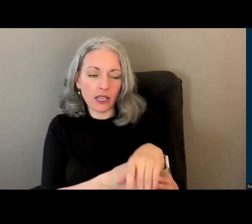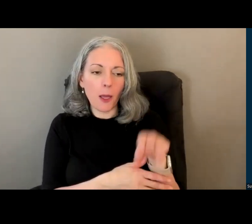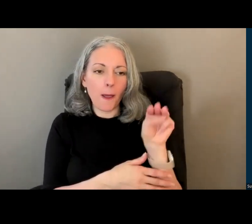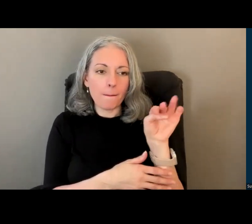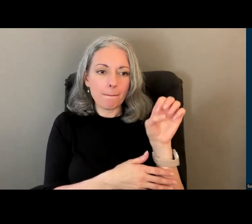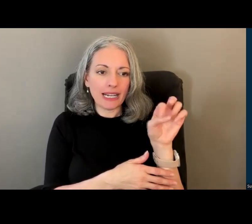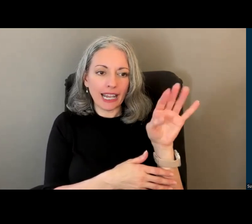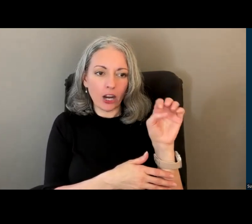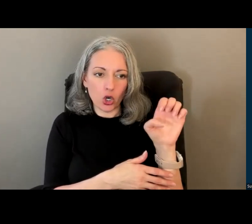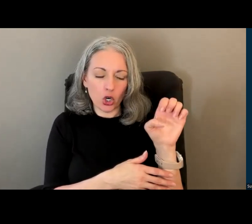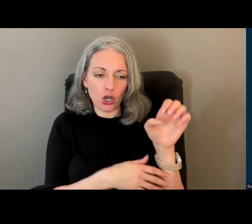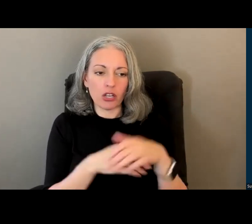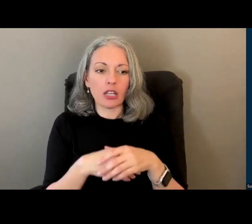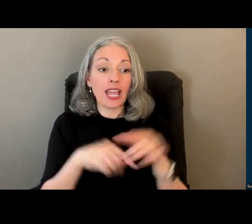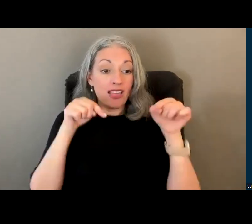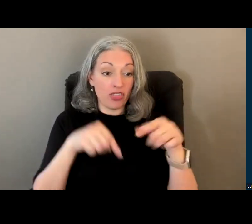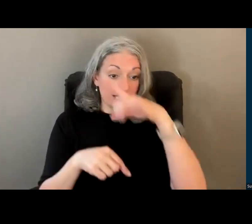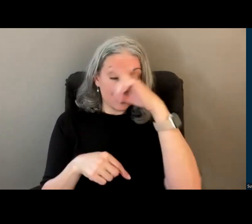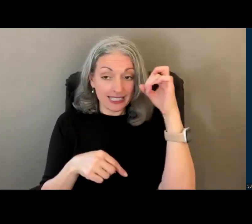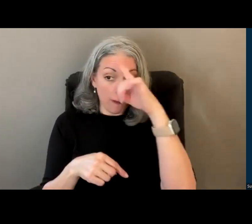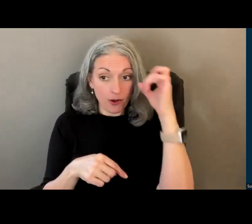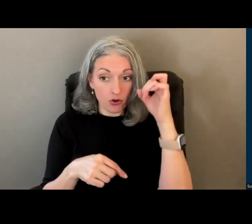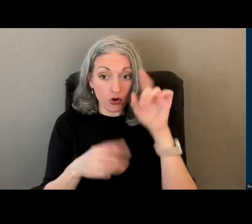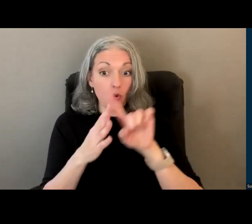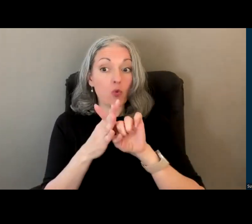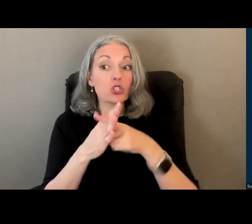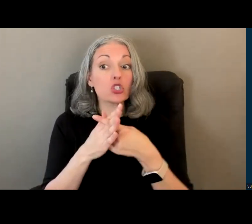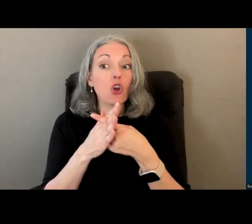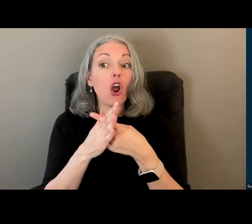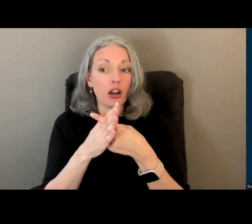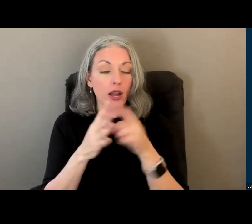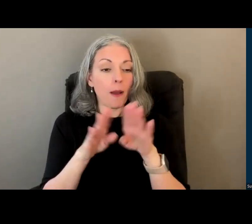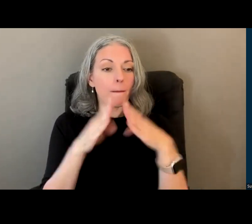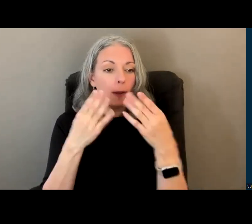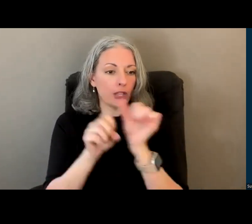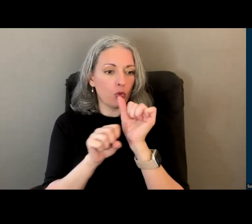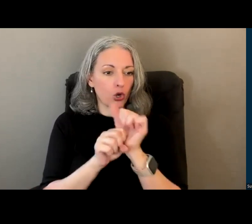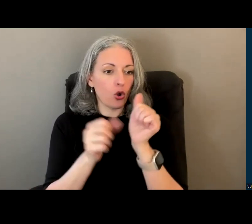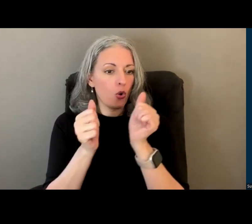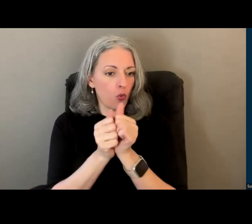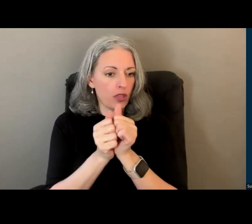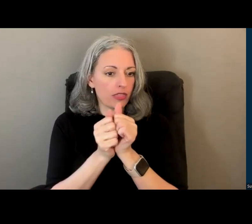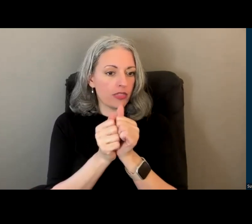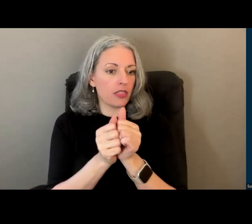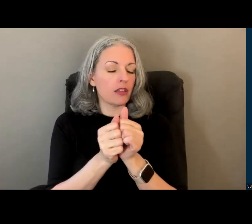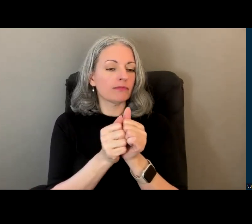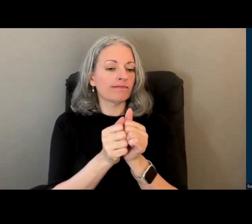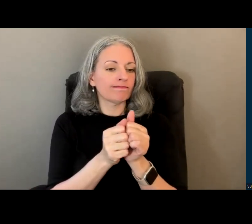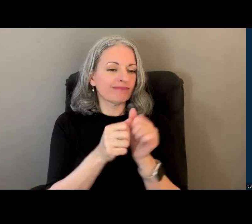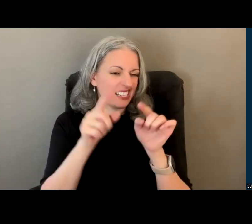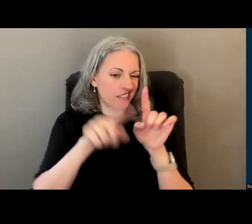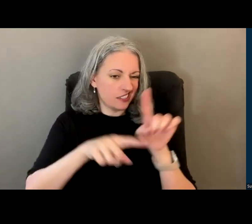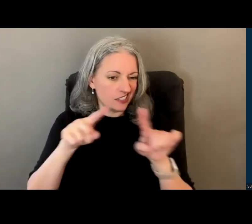care. And later this summer, we'll start the public-facing work with our outstanding contractors on